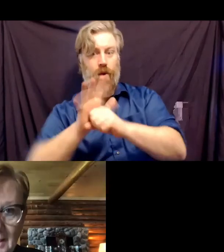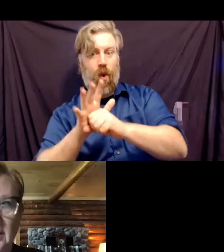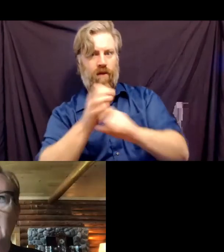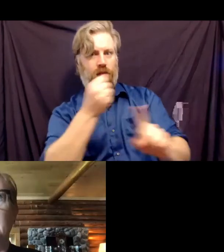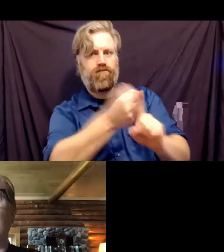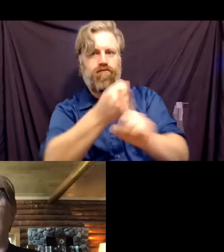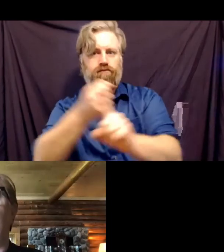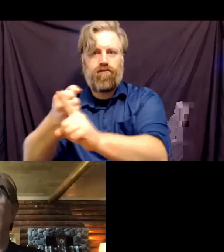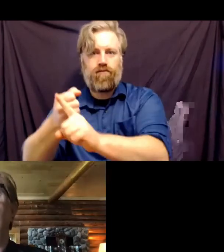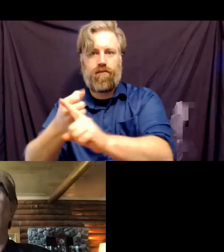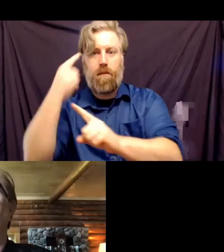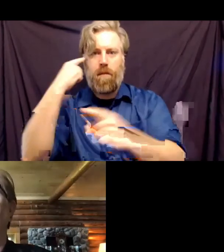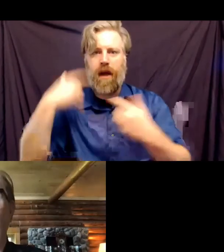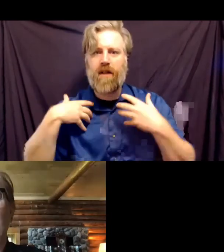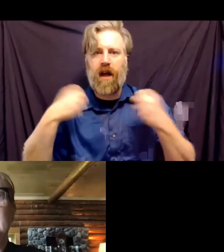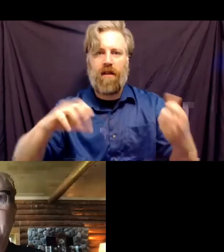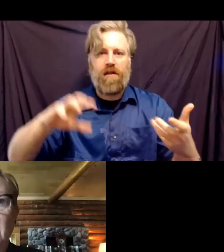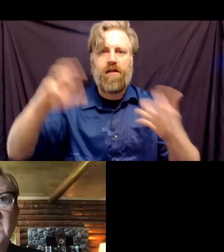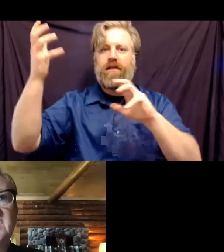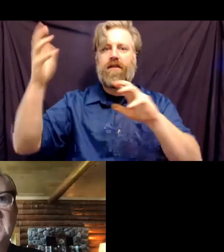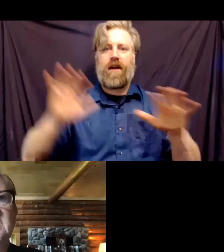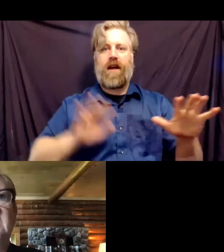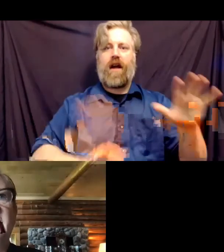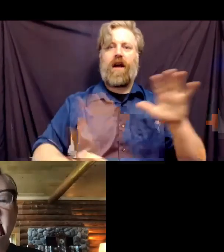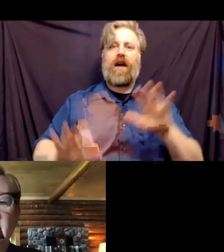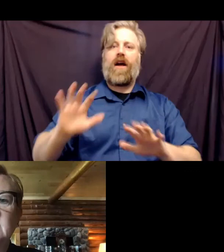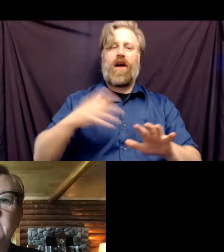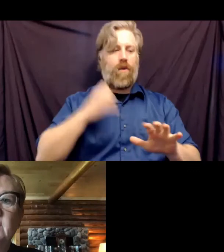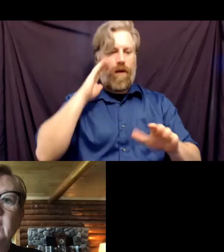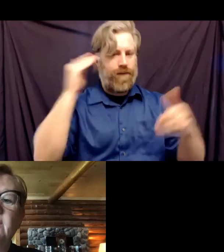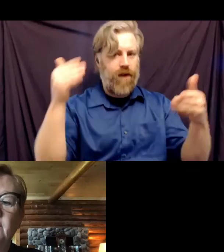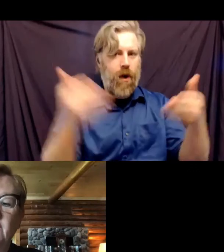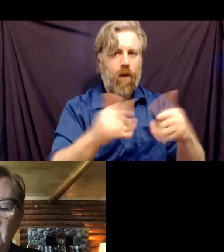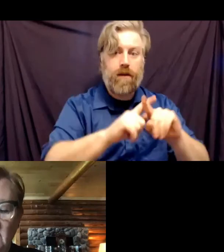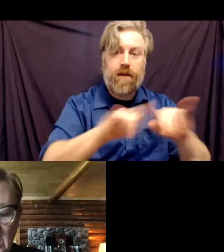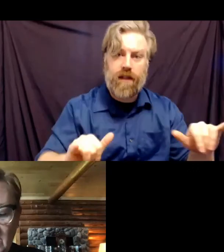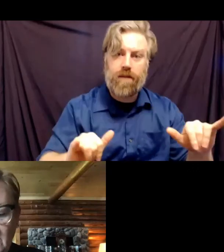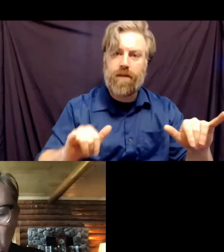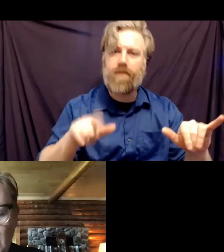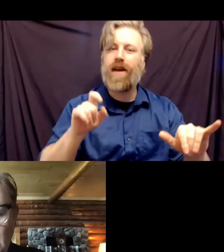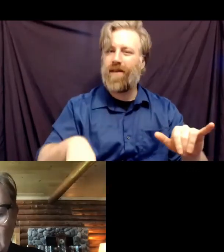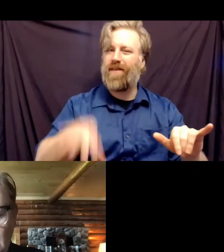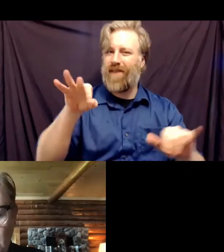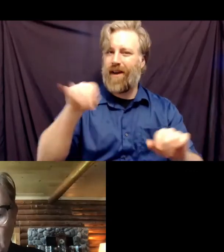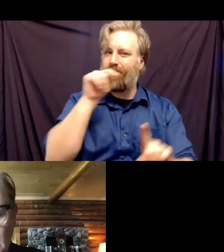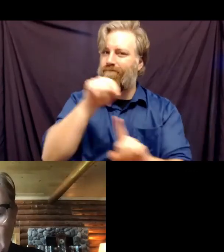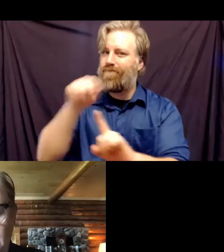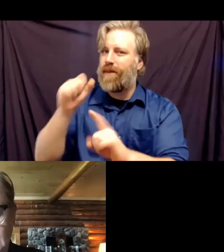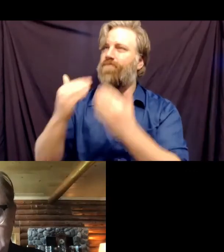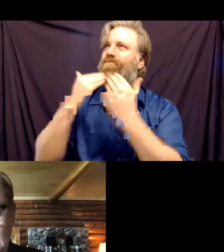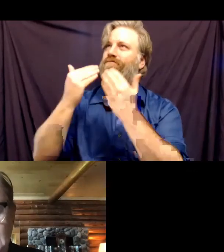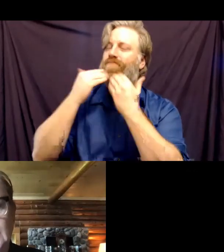mental health, and how we want to stay focused and still find things to be grateful for. But I think one area that you and I